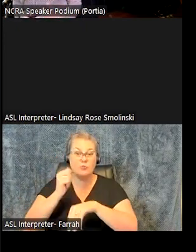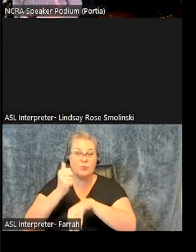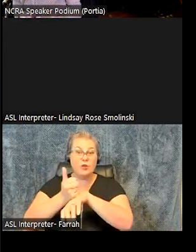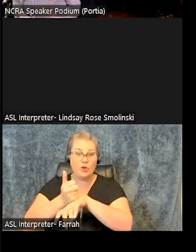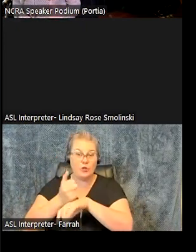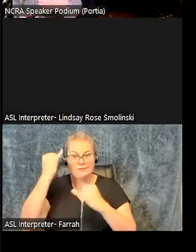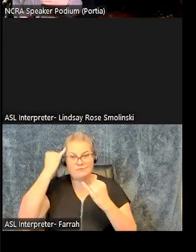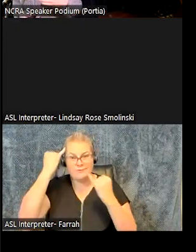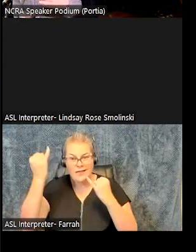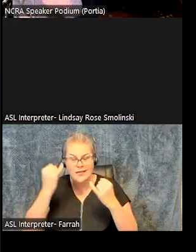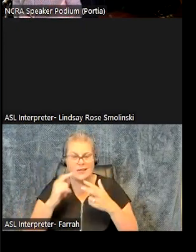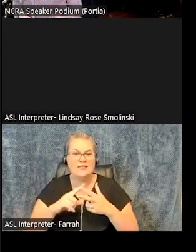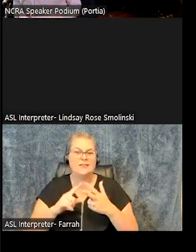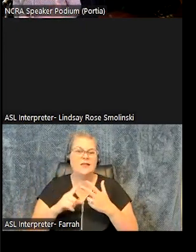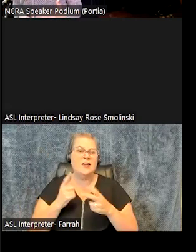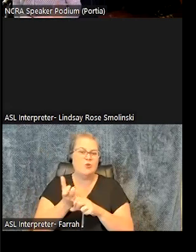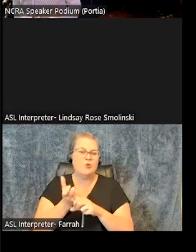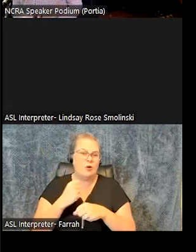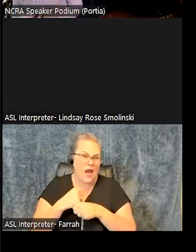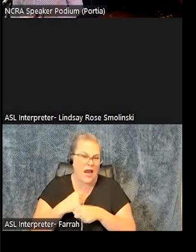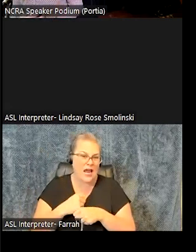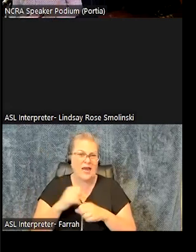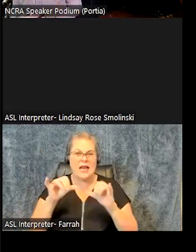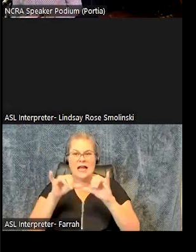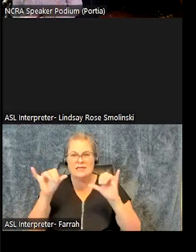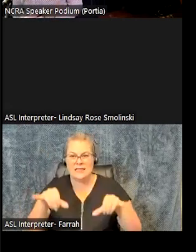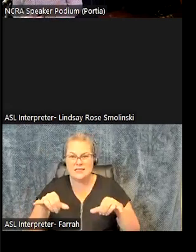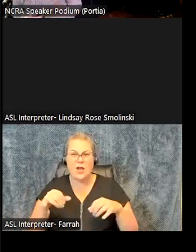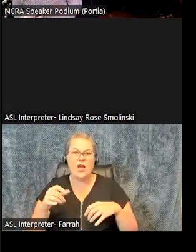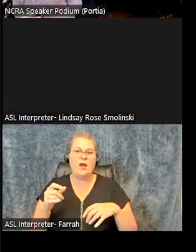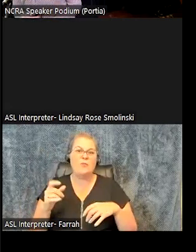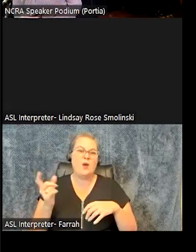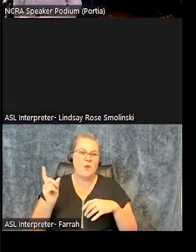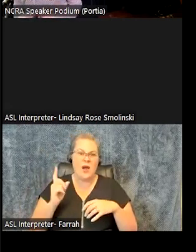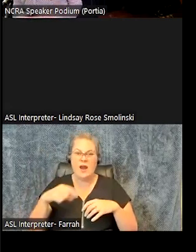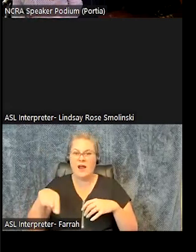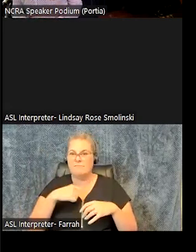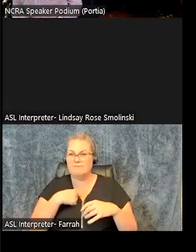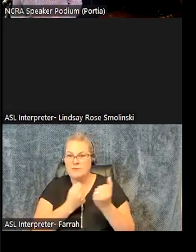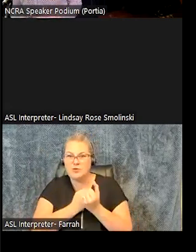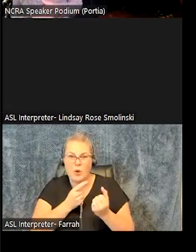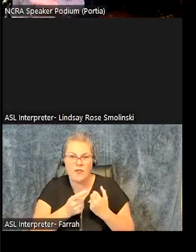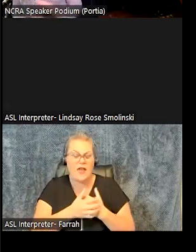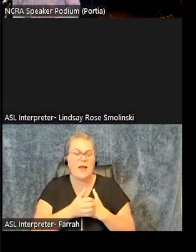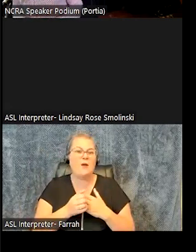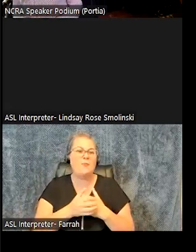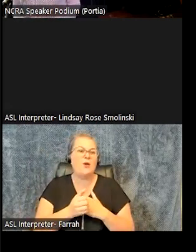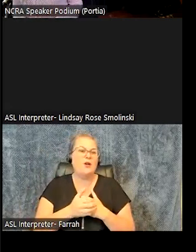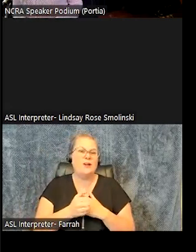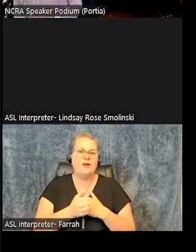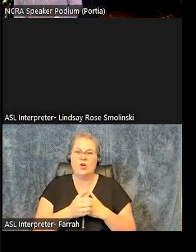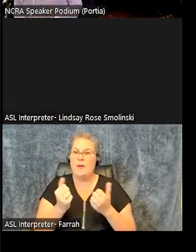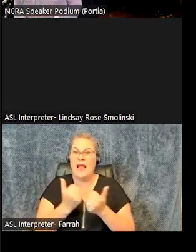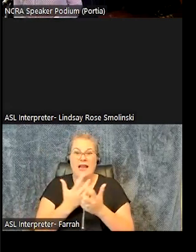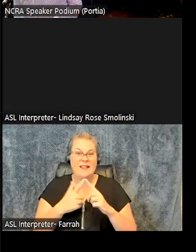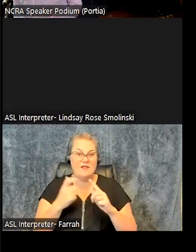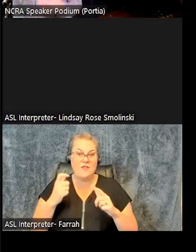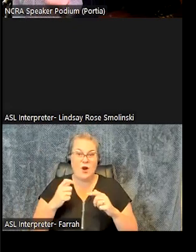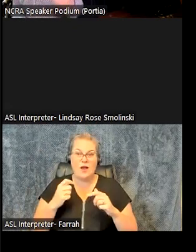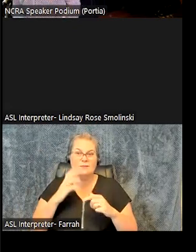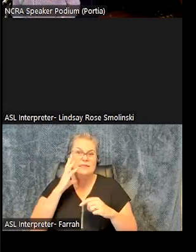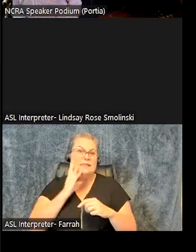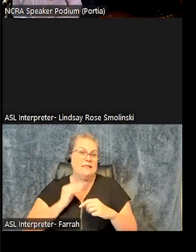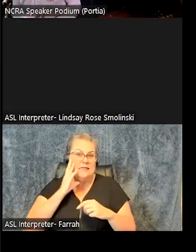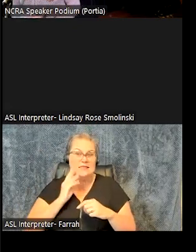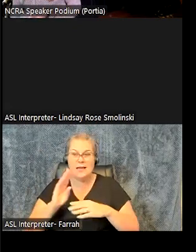do create a system where we have mentors to support them. It could be anything from seasoned business professionals,